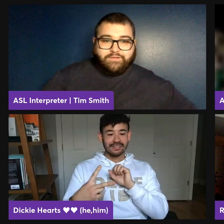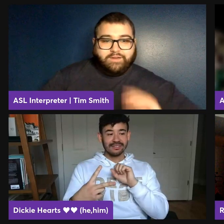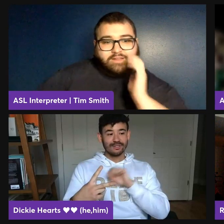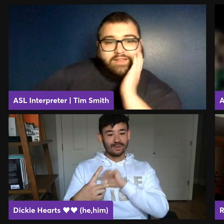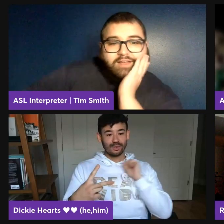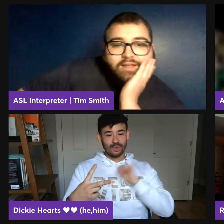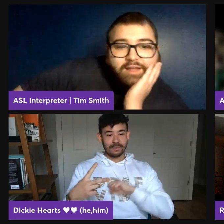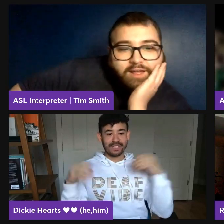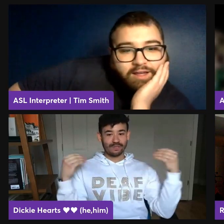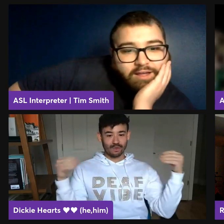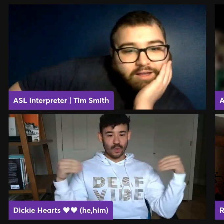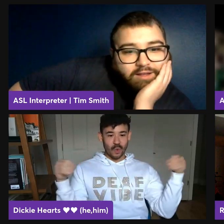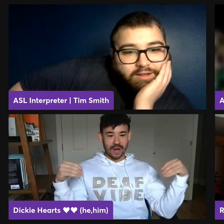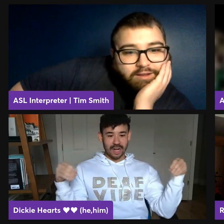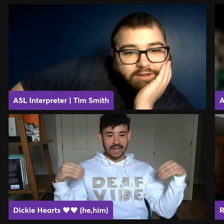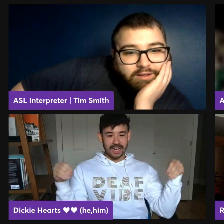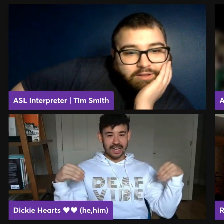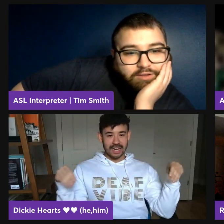shows, definitely.